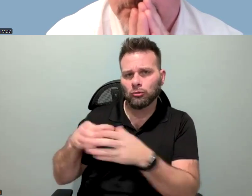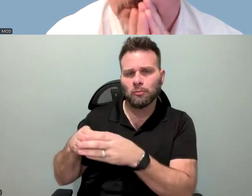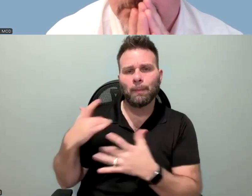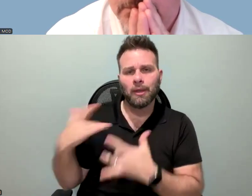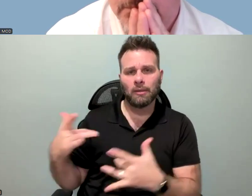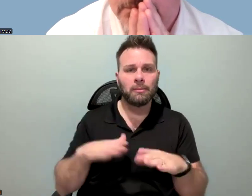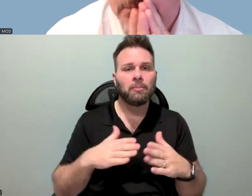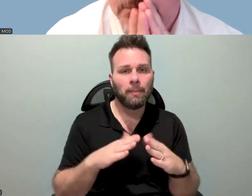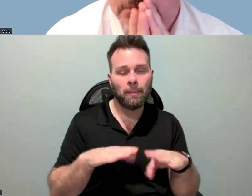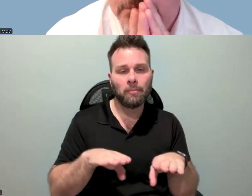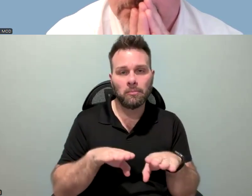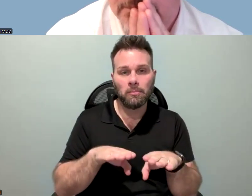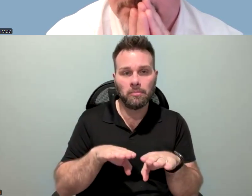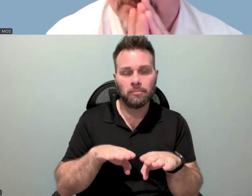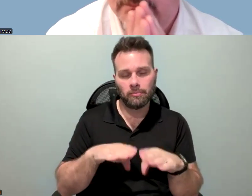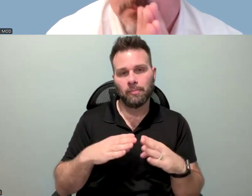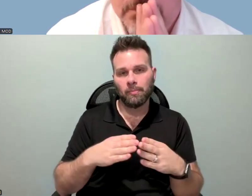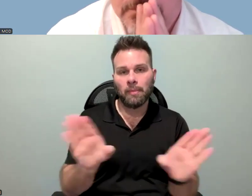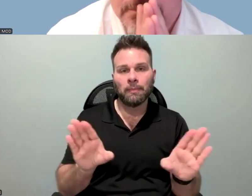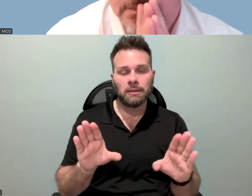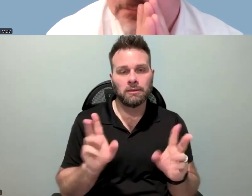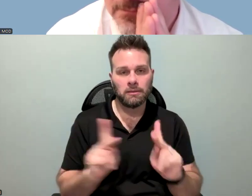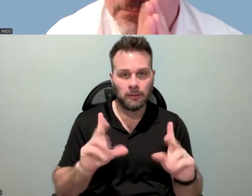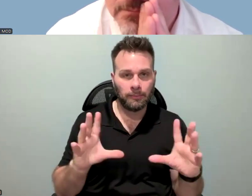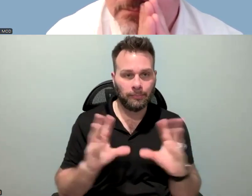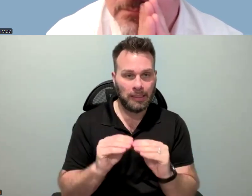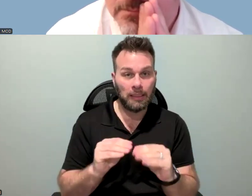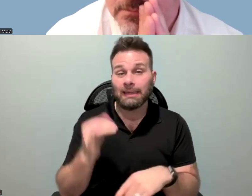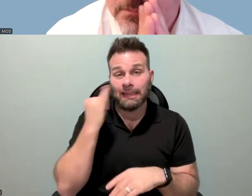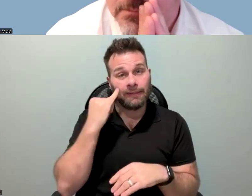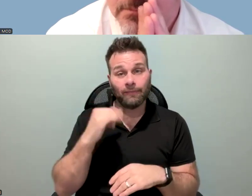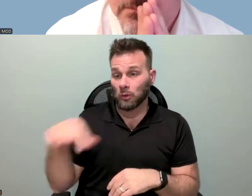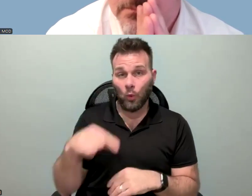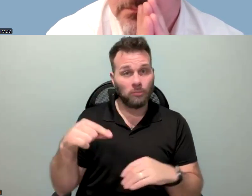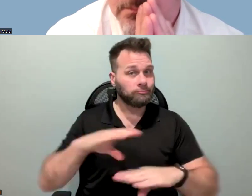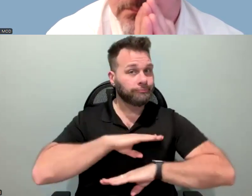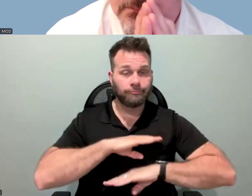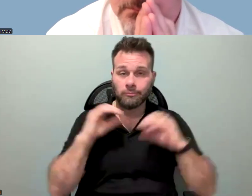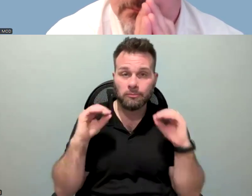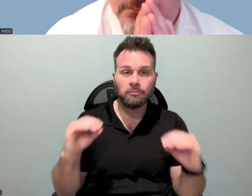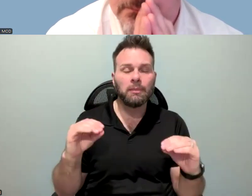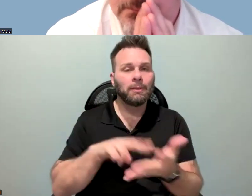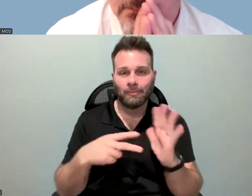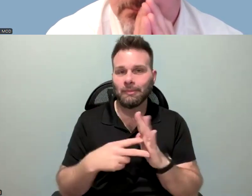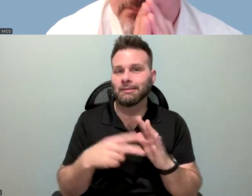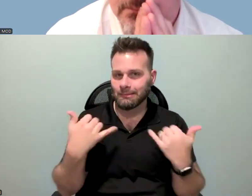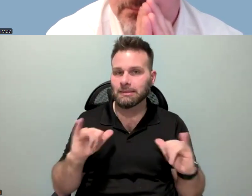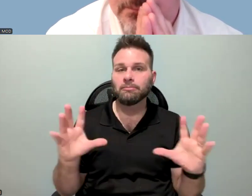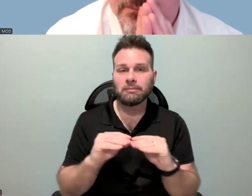quorum of board members in this small working group, then certainly they can meet without